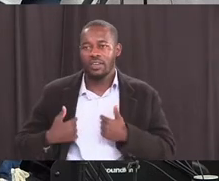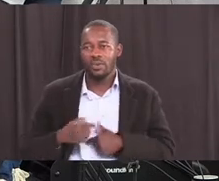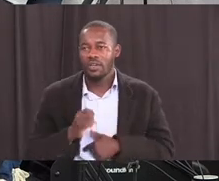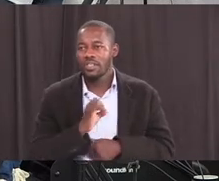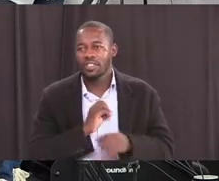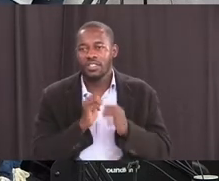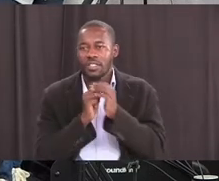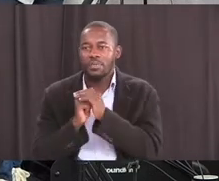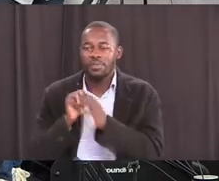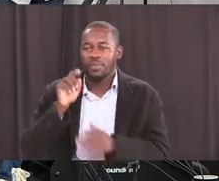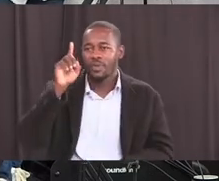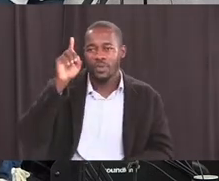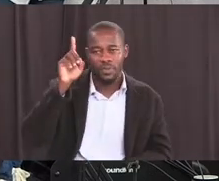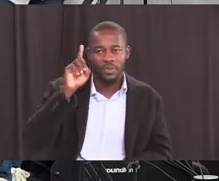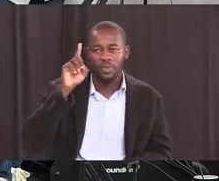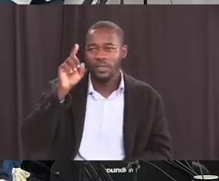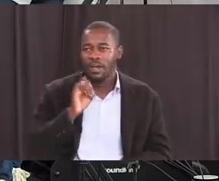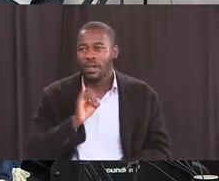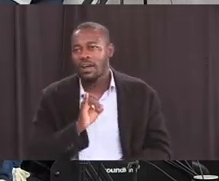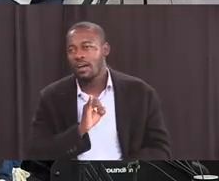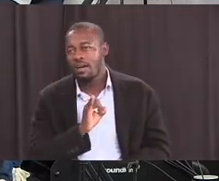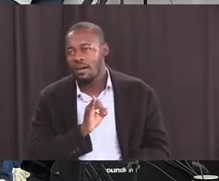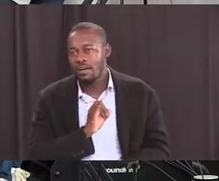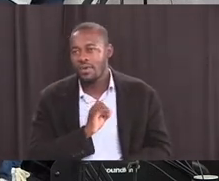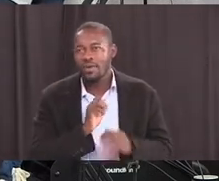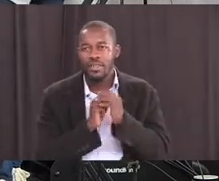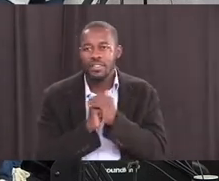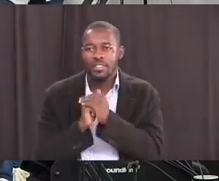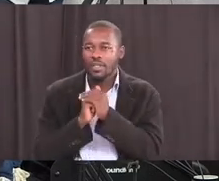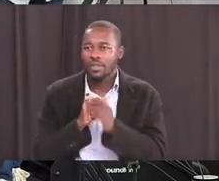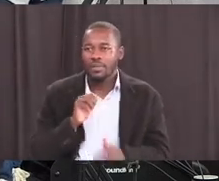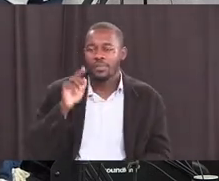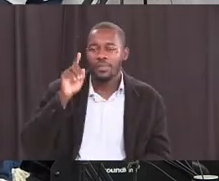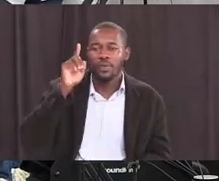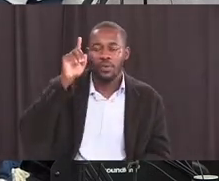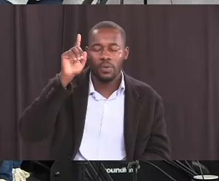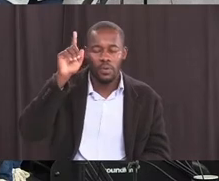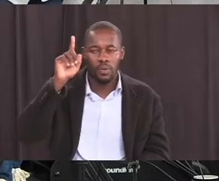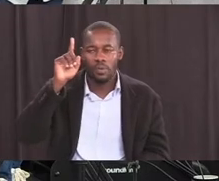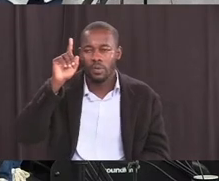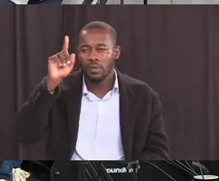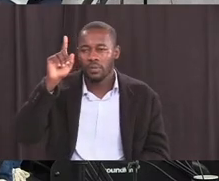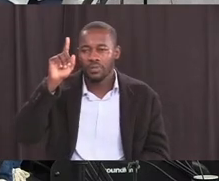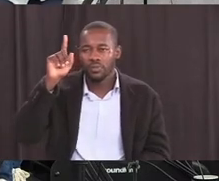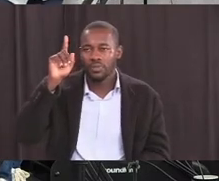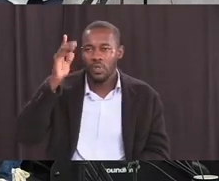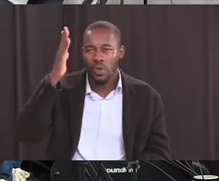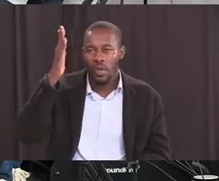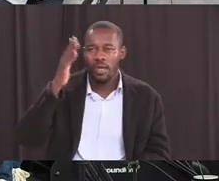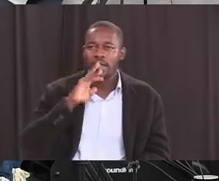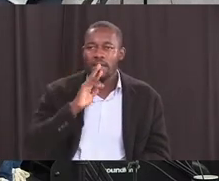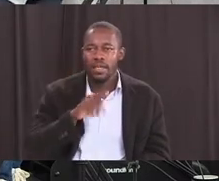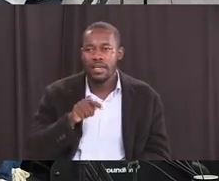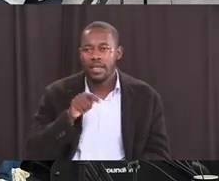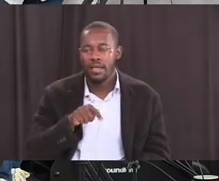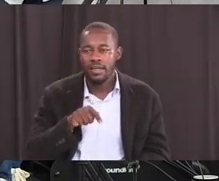I worship you. I worship you. You